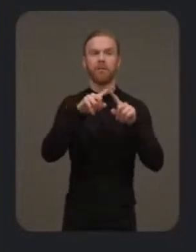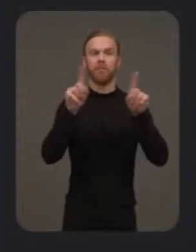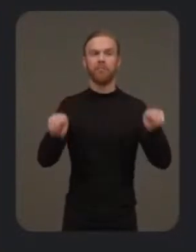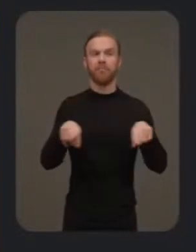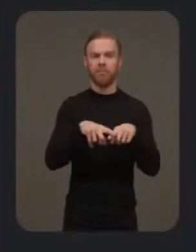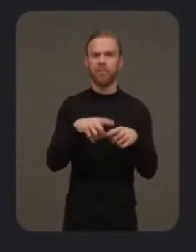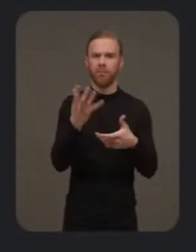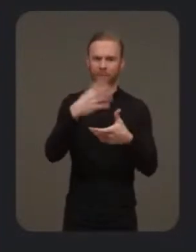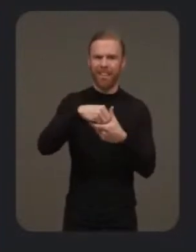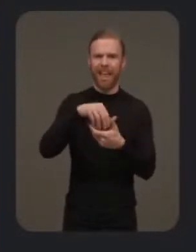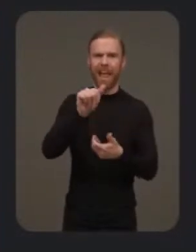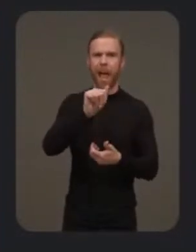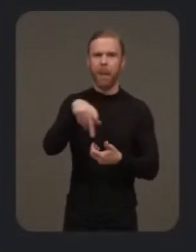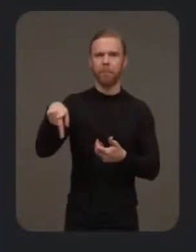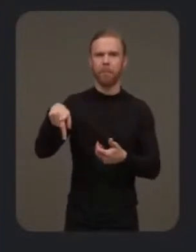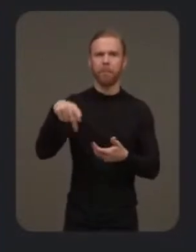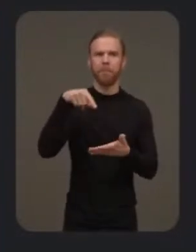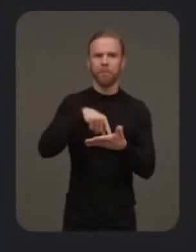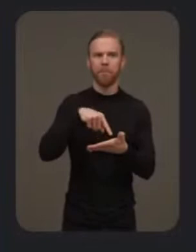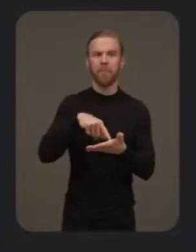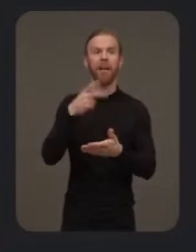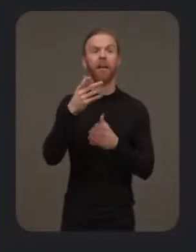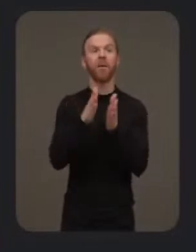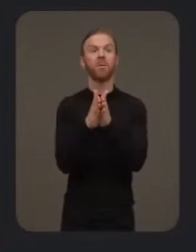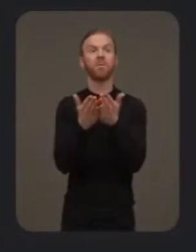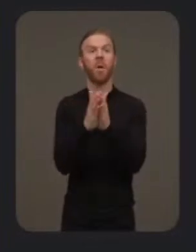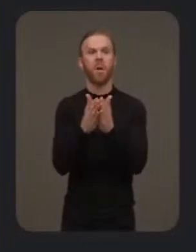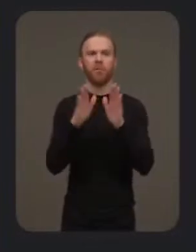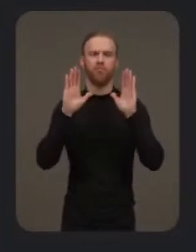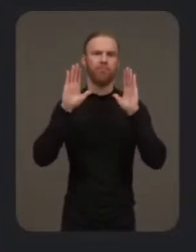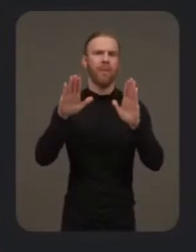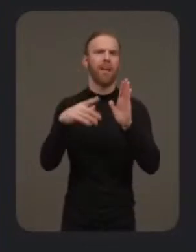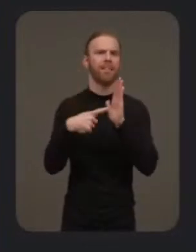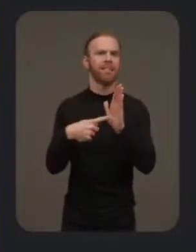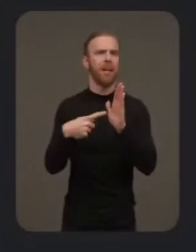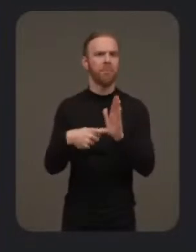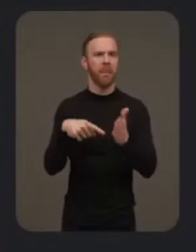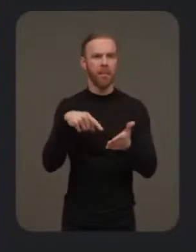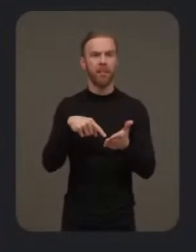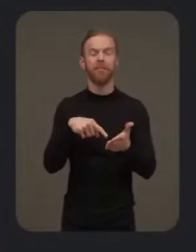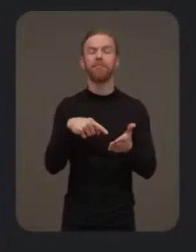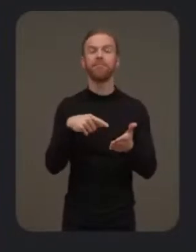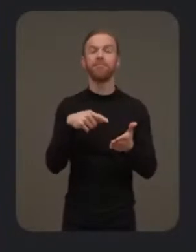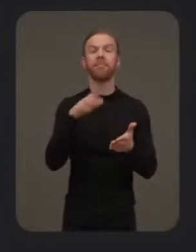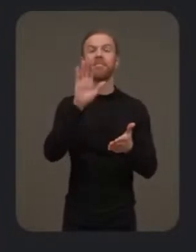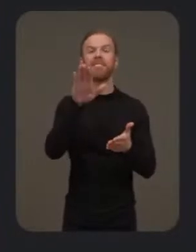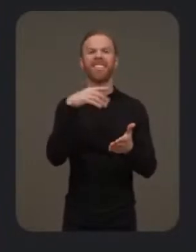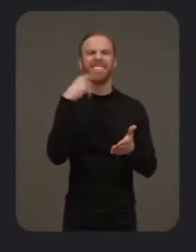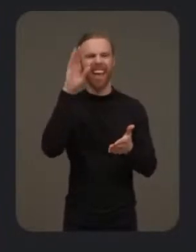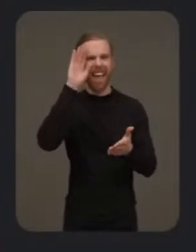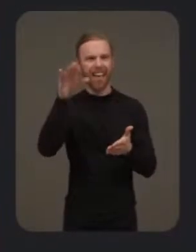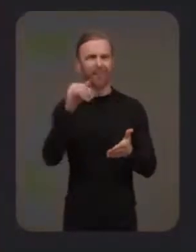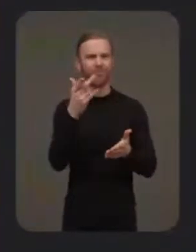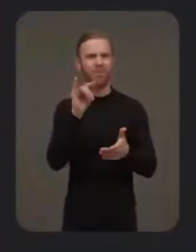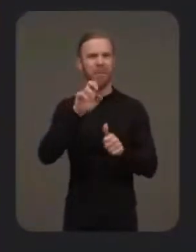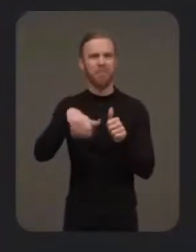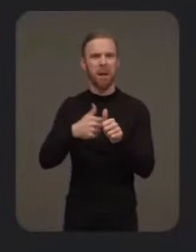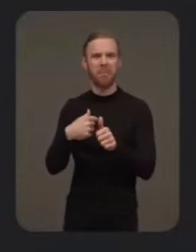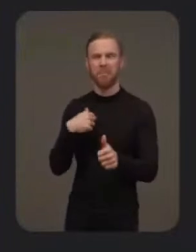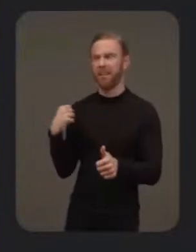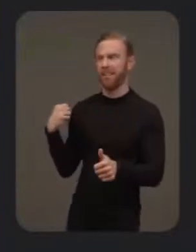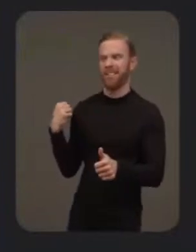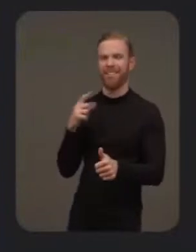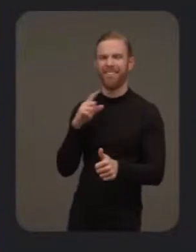app. And Pixel Fold's camera is a really great example of that. Now, by the way, say hi to Julie behind me. She's the real star of the show.